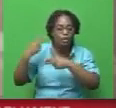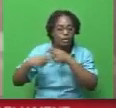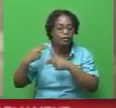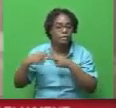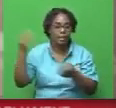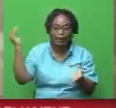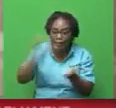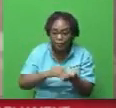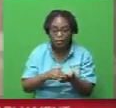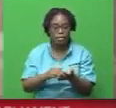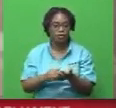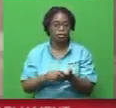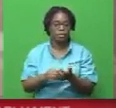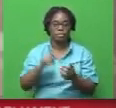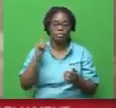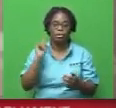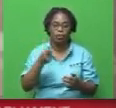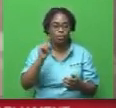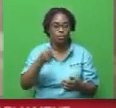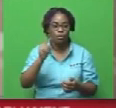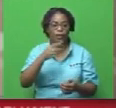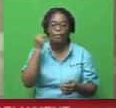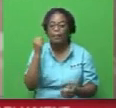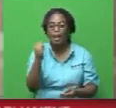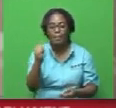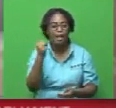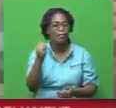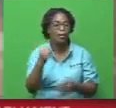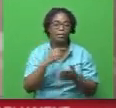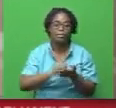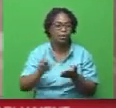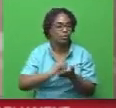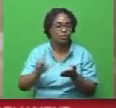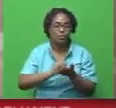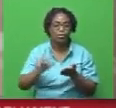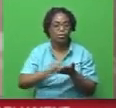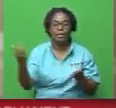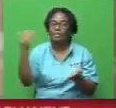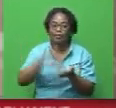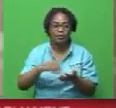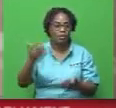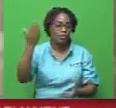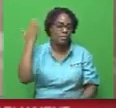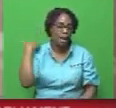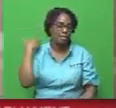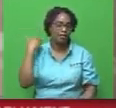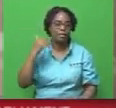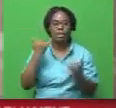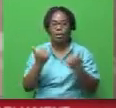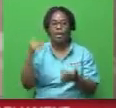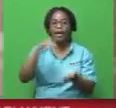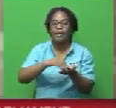millions upon millions of dollars going down the drain again now. That was then, and this is now, but it has not changed. The